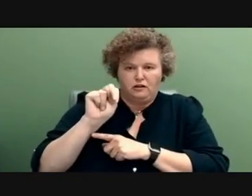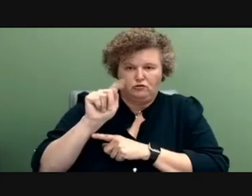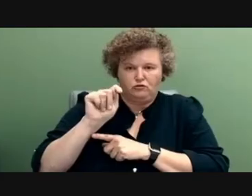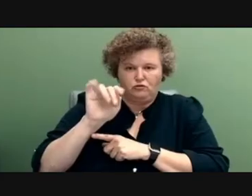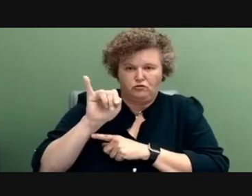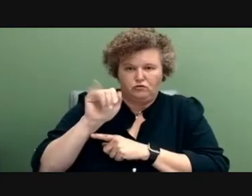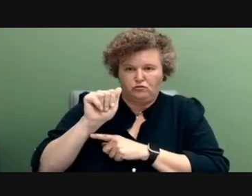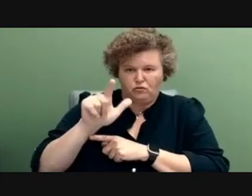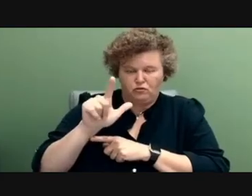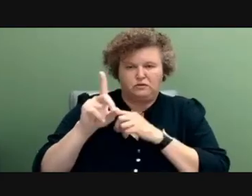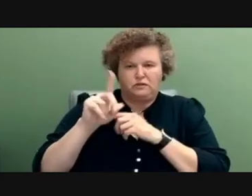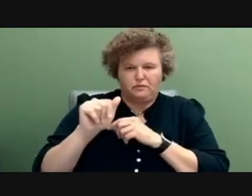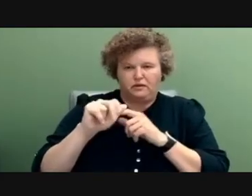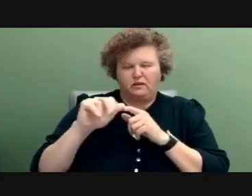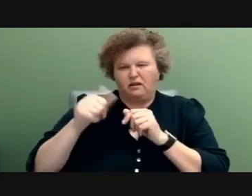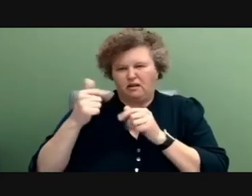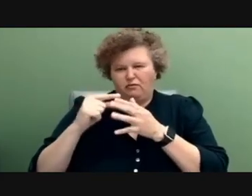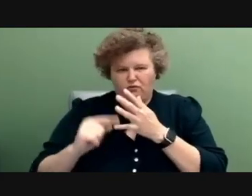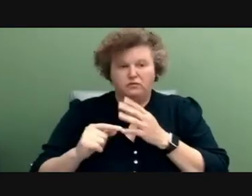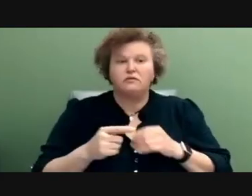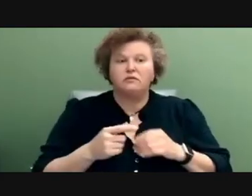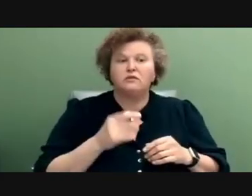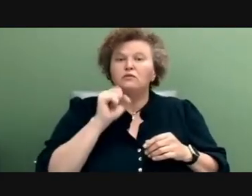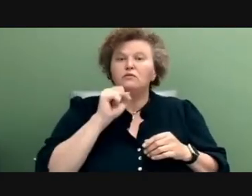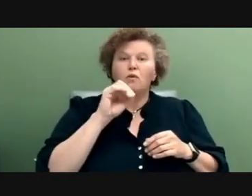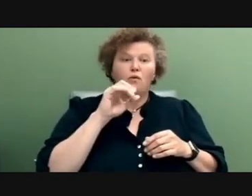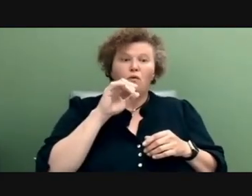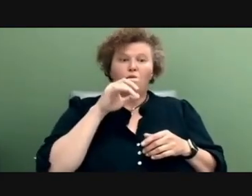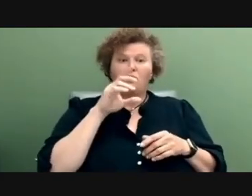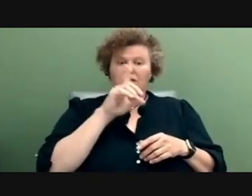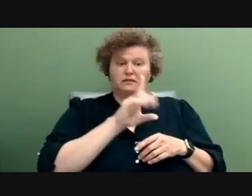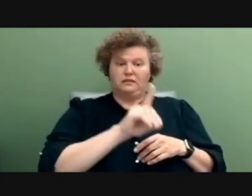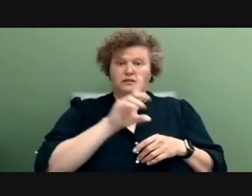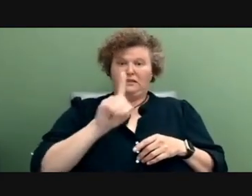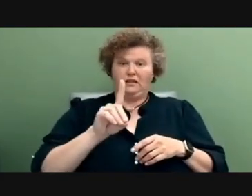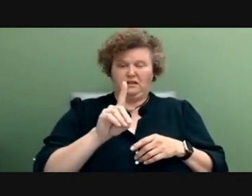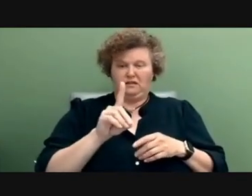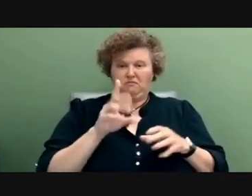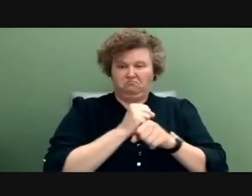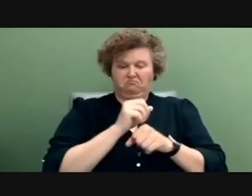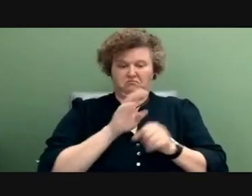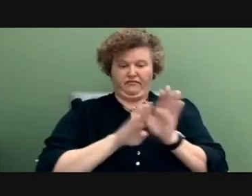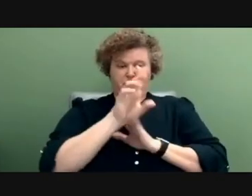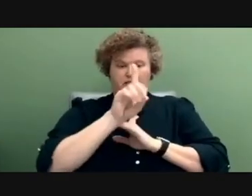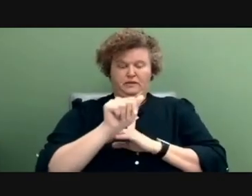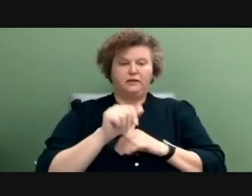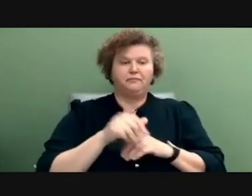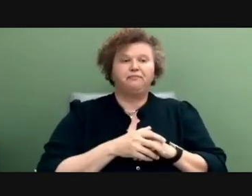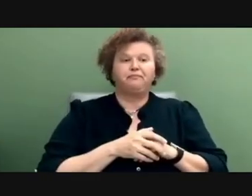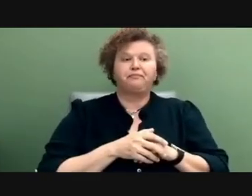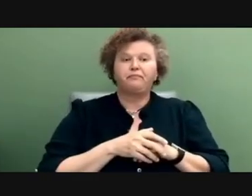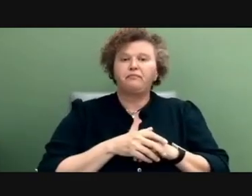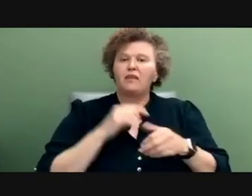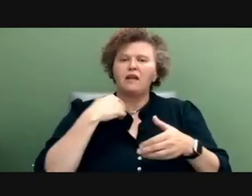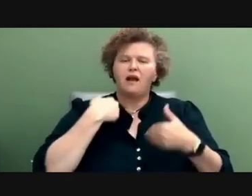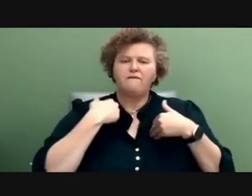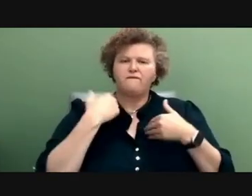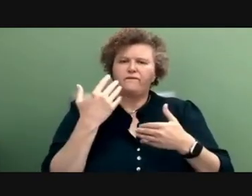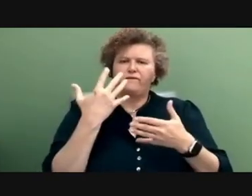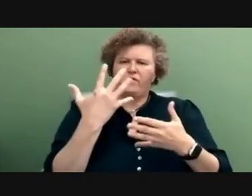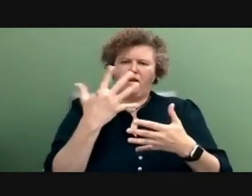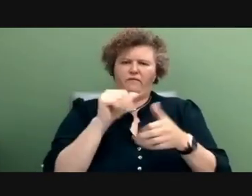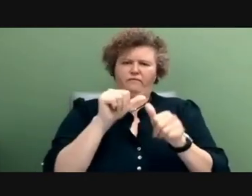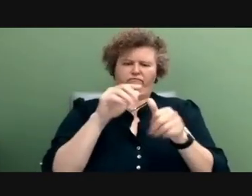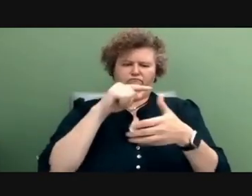it's substantial. as far as you can see, it's DD as an